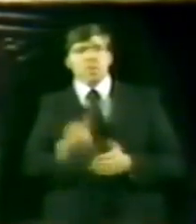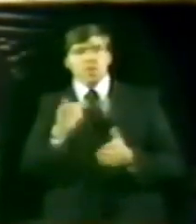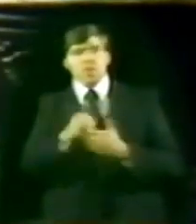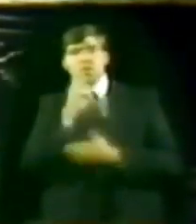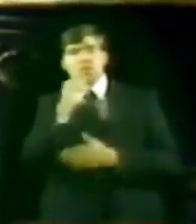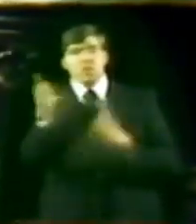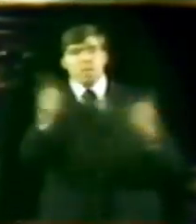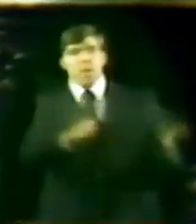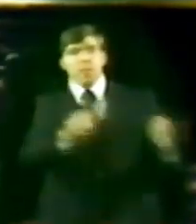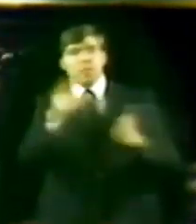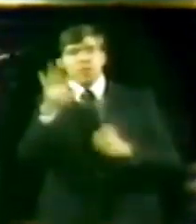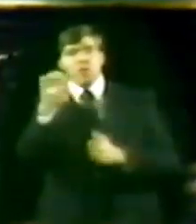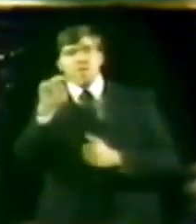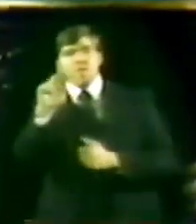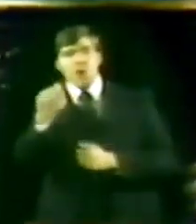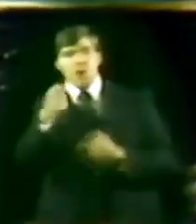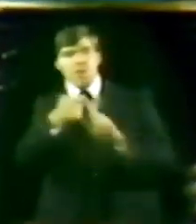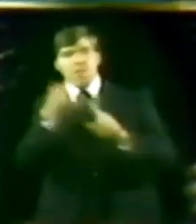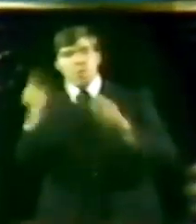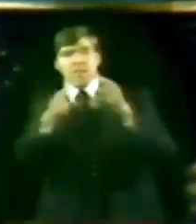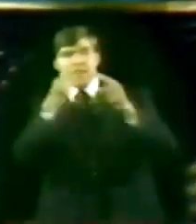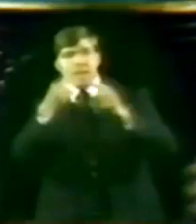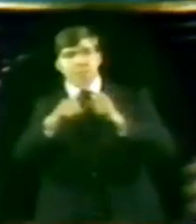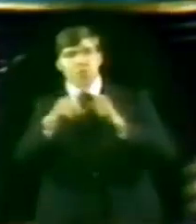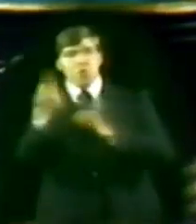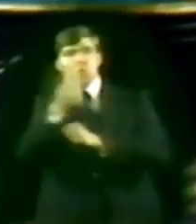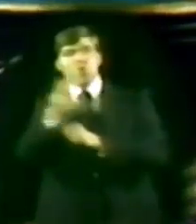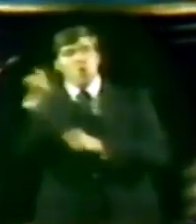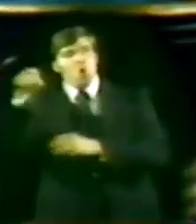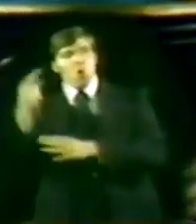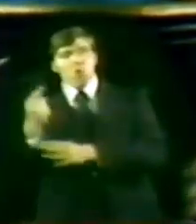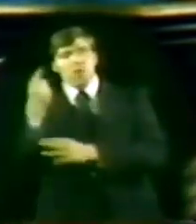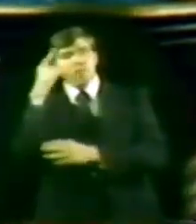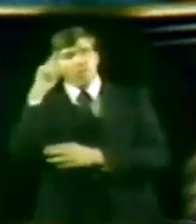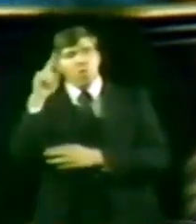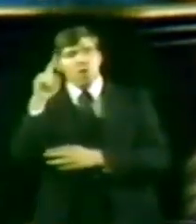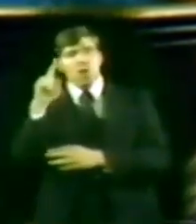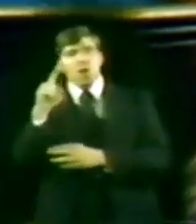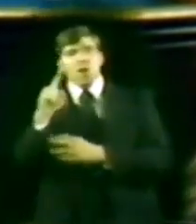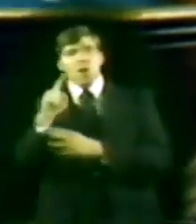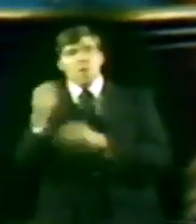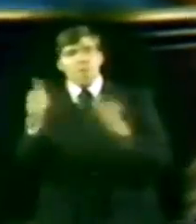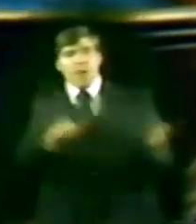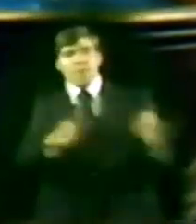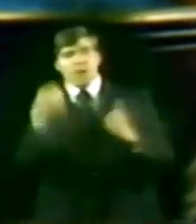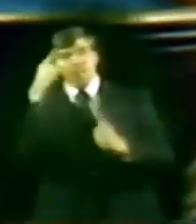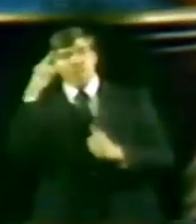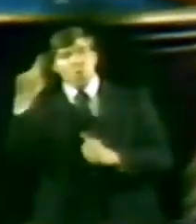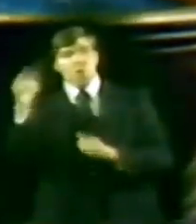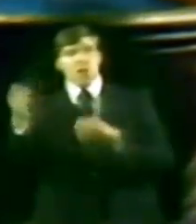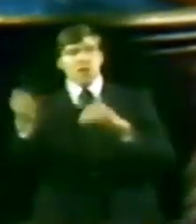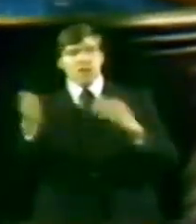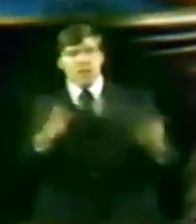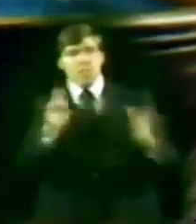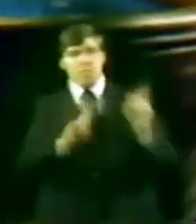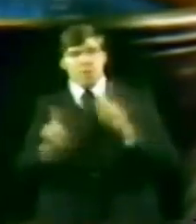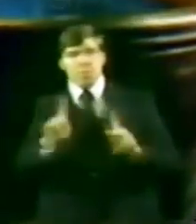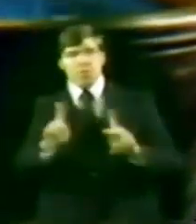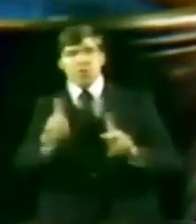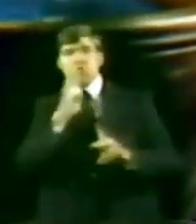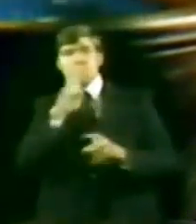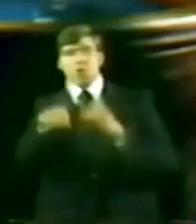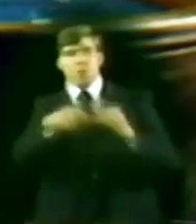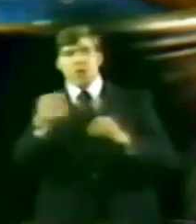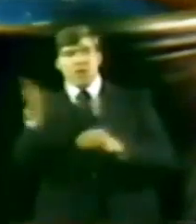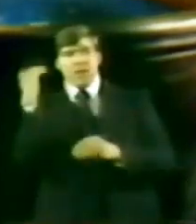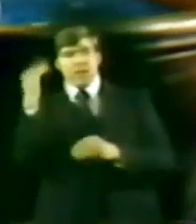This is a baptismal font from the temple, used exclusively for vicarious baptisms for the dead, spoken of anciently by the